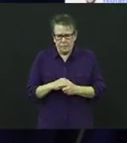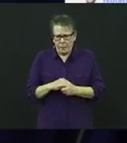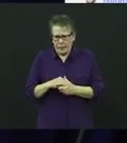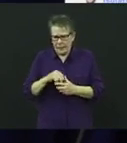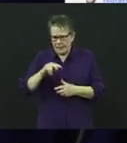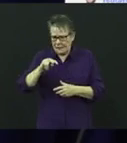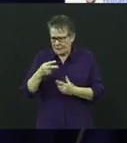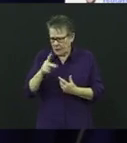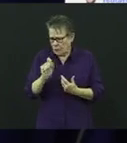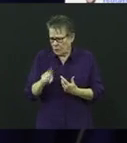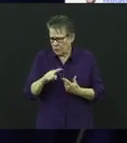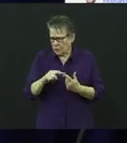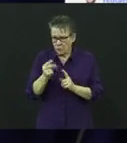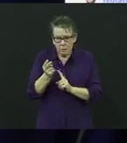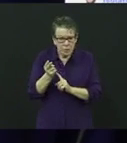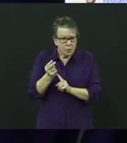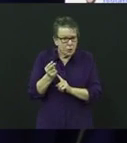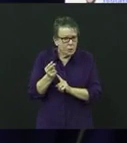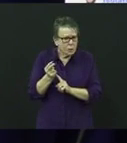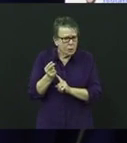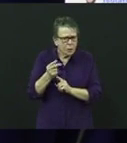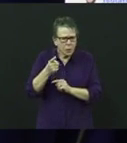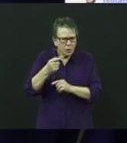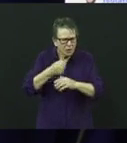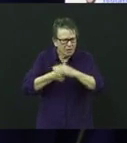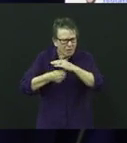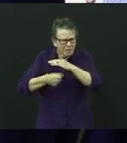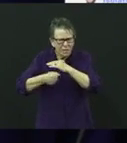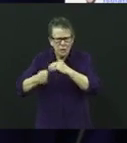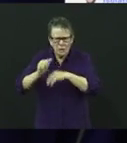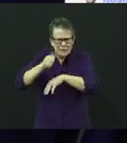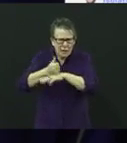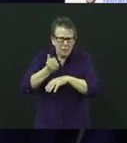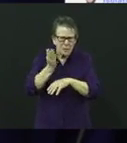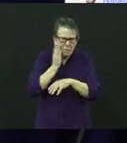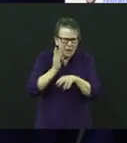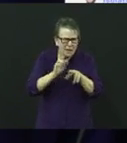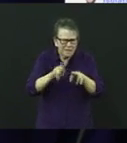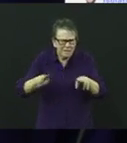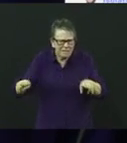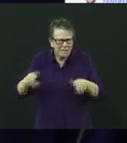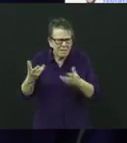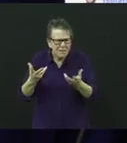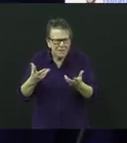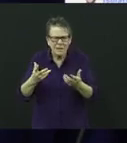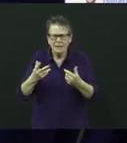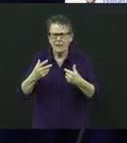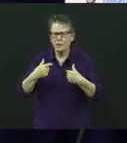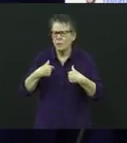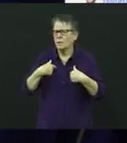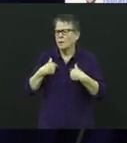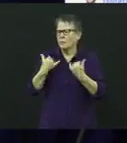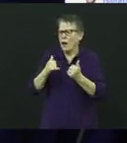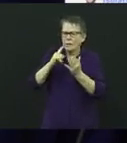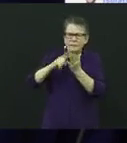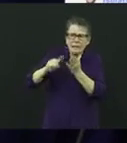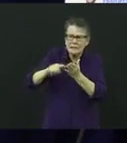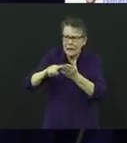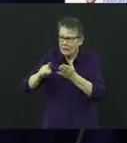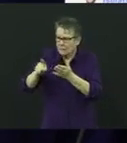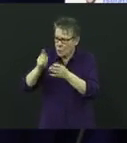if I could just touch upon the question with regard to a body that is somebody who has passed away, and this is not from the health